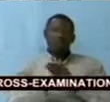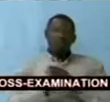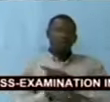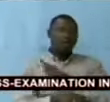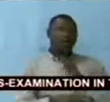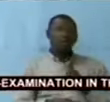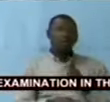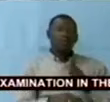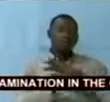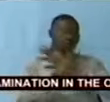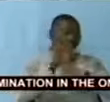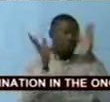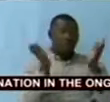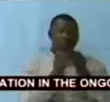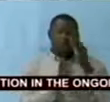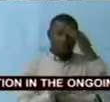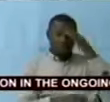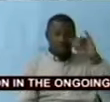we all agreed